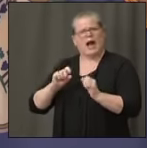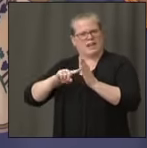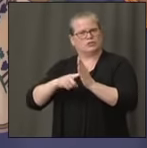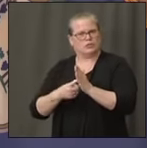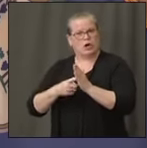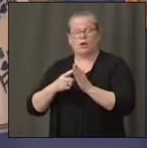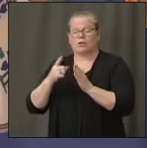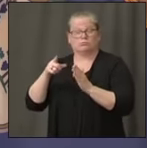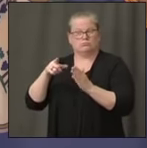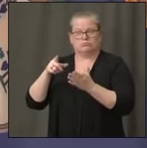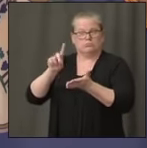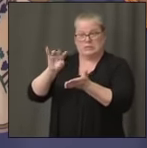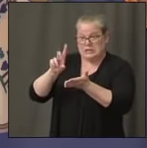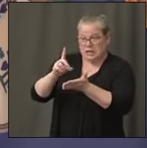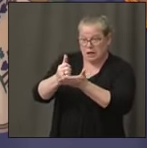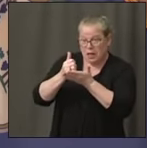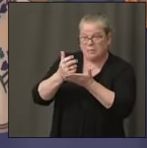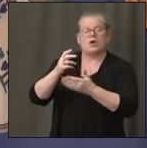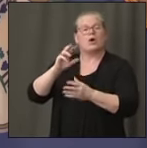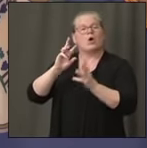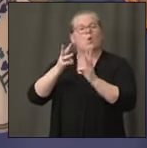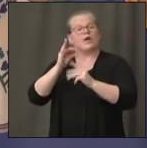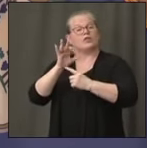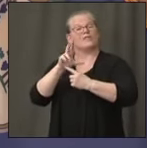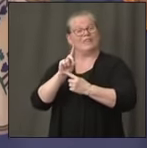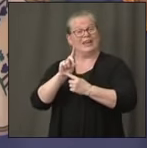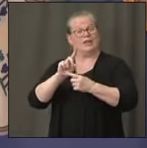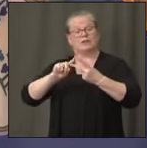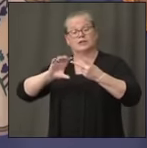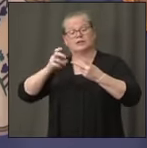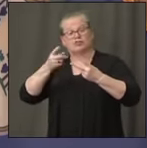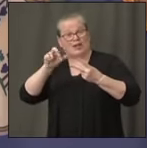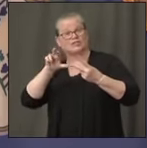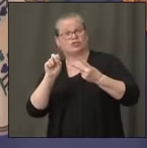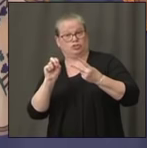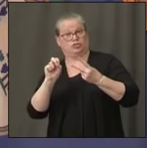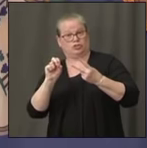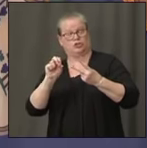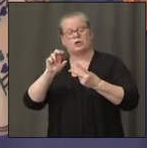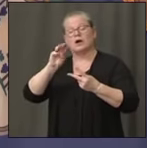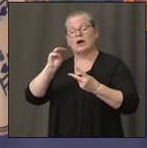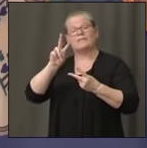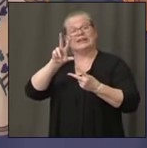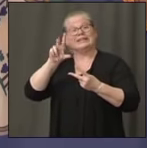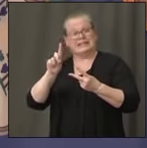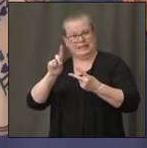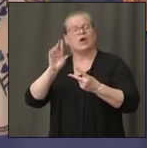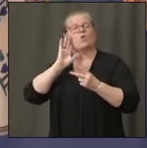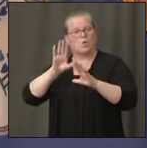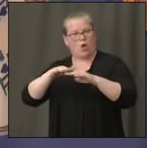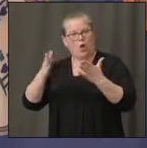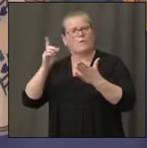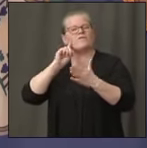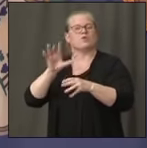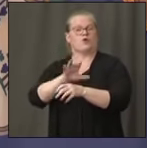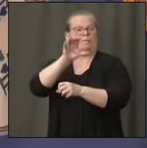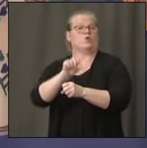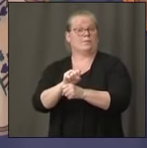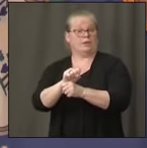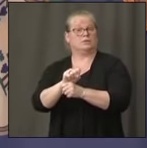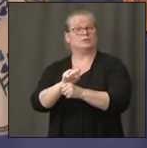Wethersfield, Cheshire, we are opening those up by appointment only. We have a backlog of people who are waiting for their driver's test. We're working with some private